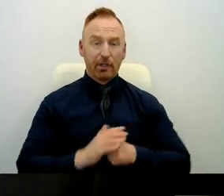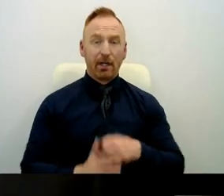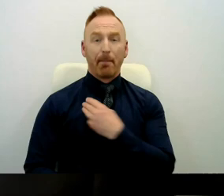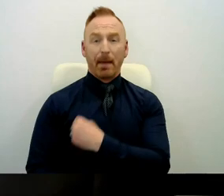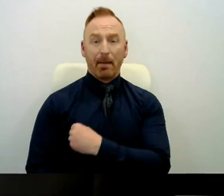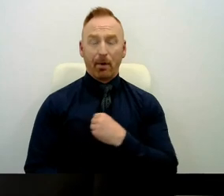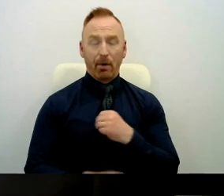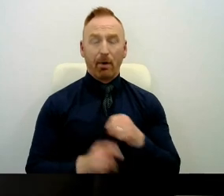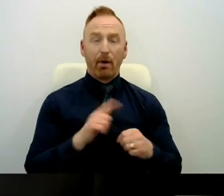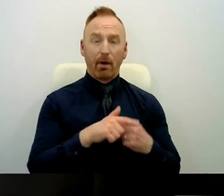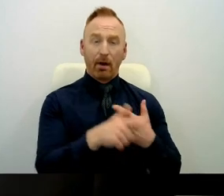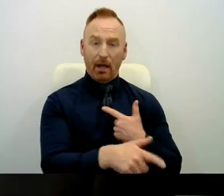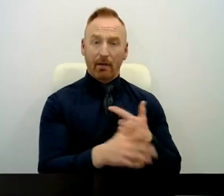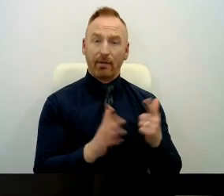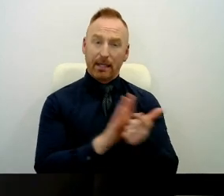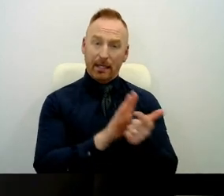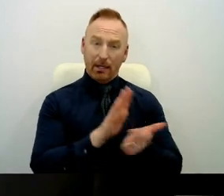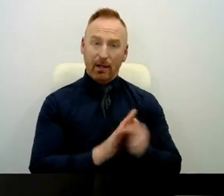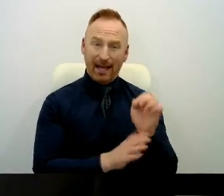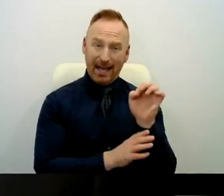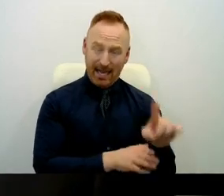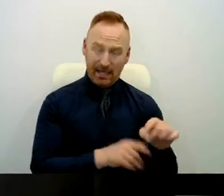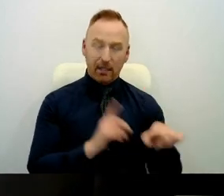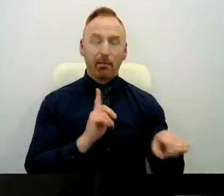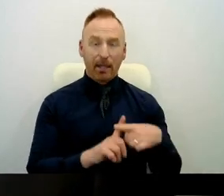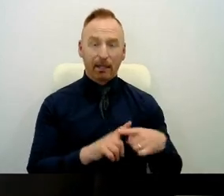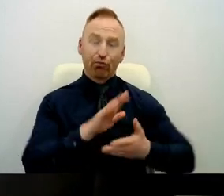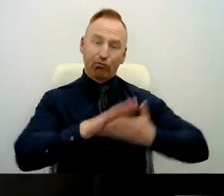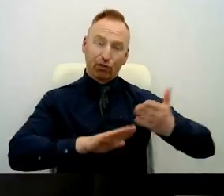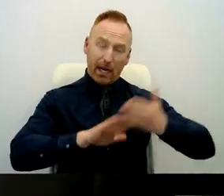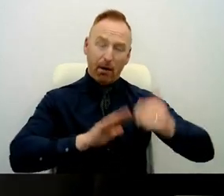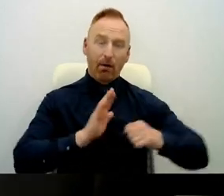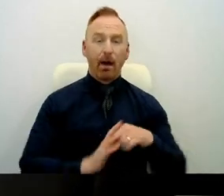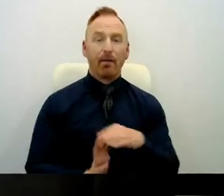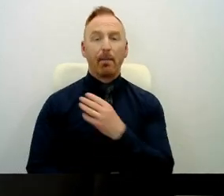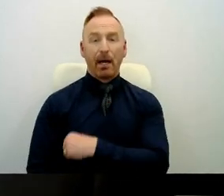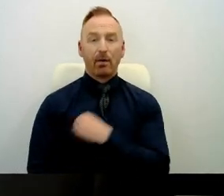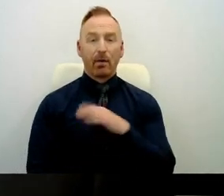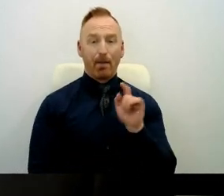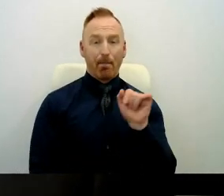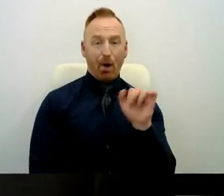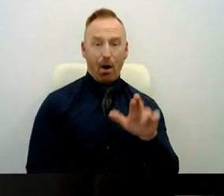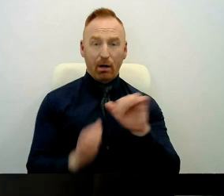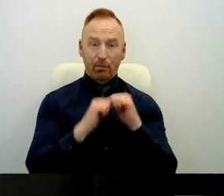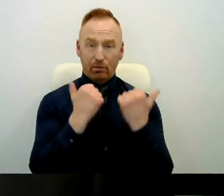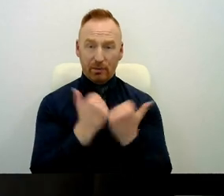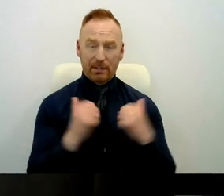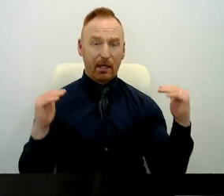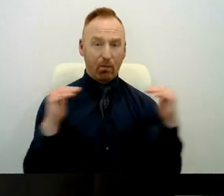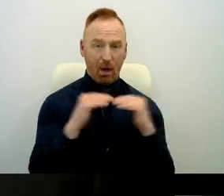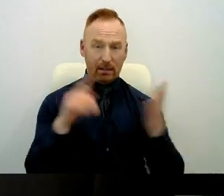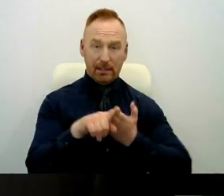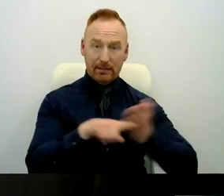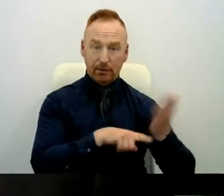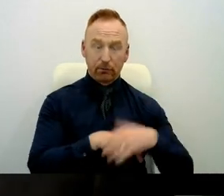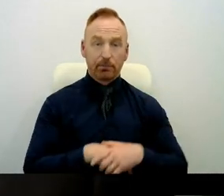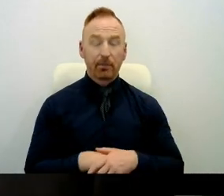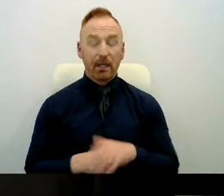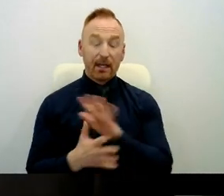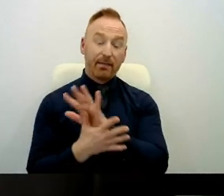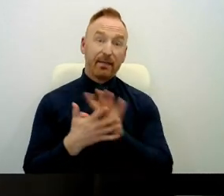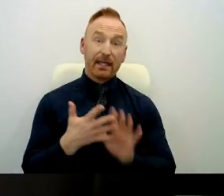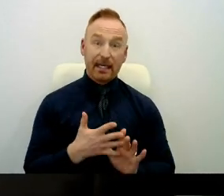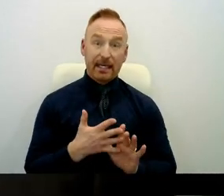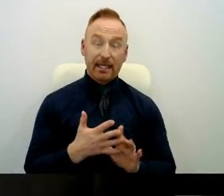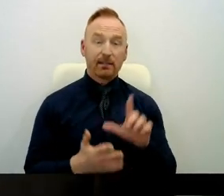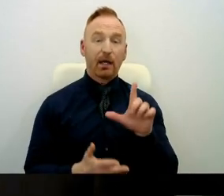Legal Aid Manitoba Advisory Committee, and chair of the Manitoba Bar Association's Equality Issues section. In addition to all of